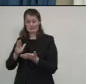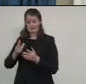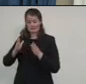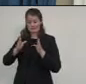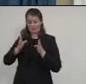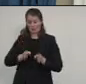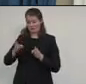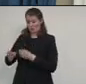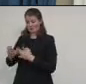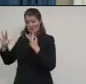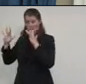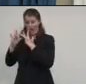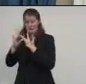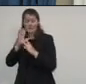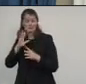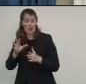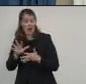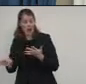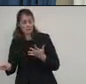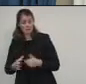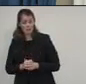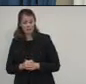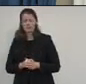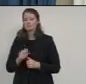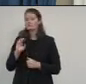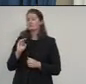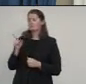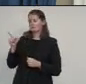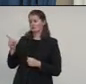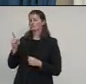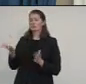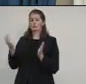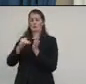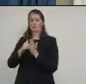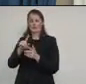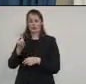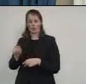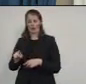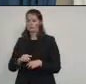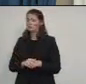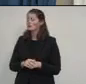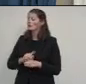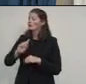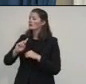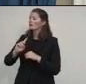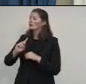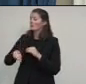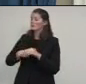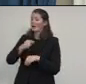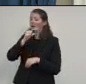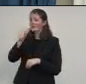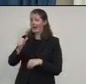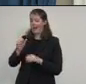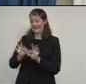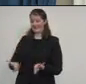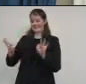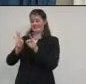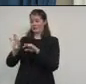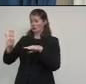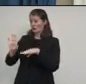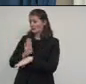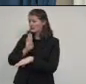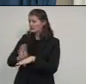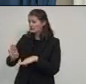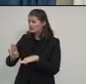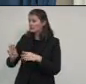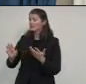these businesses and try to get people back to work and back to their lives more than I do. And I'm hopeful that if we continue the trends that we're having